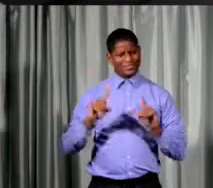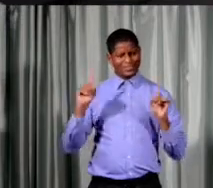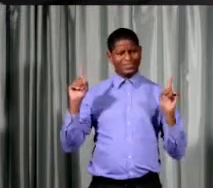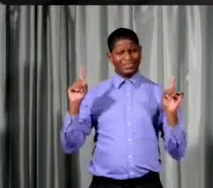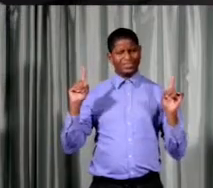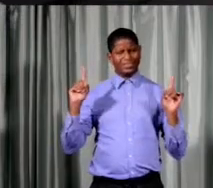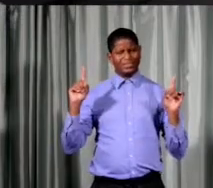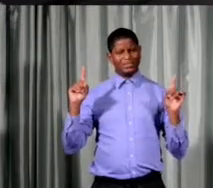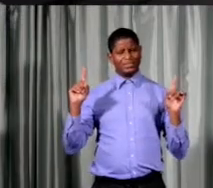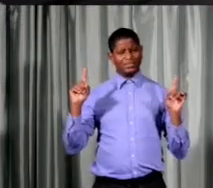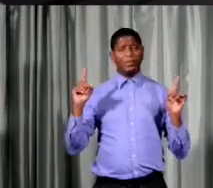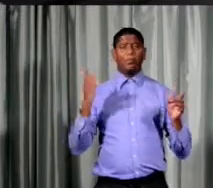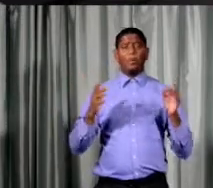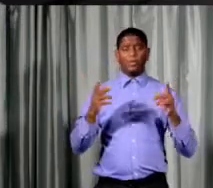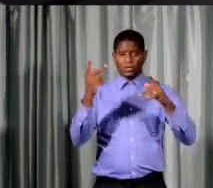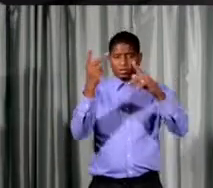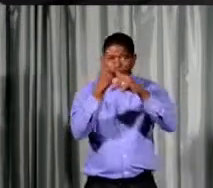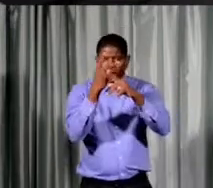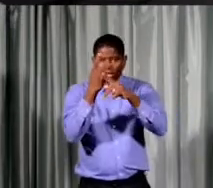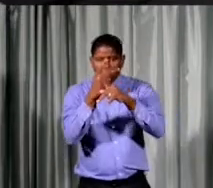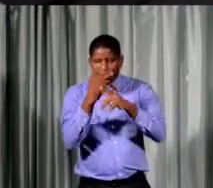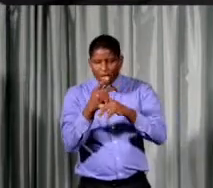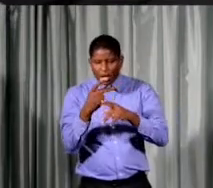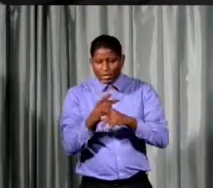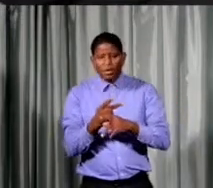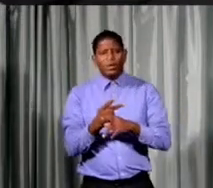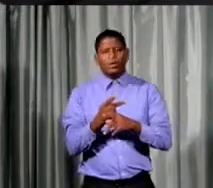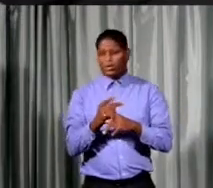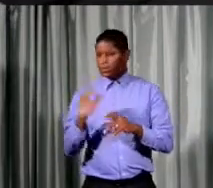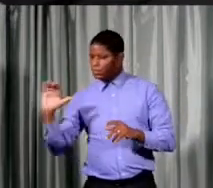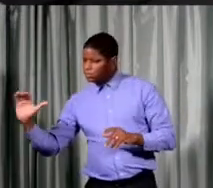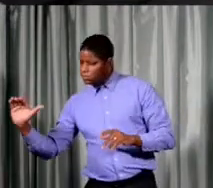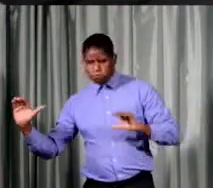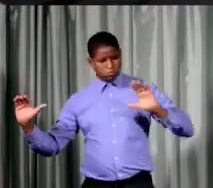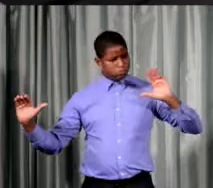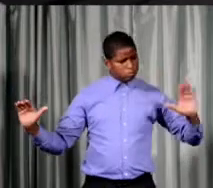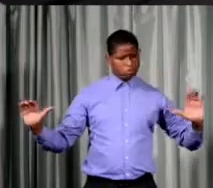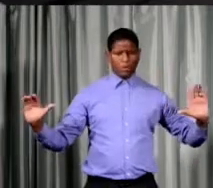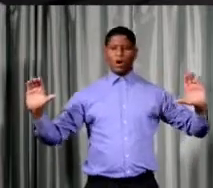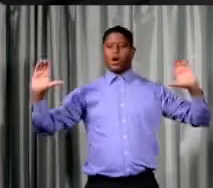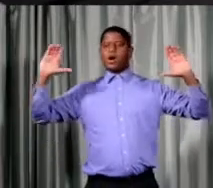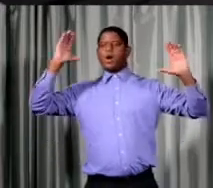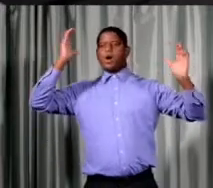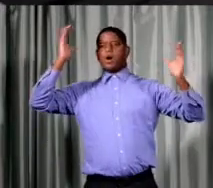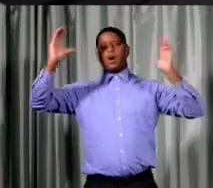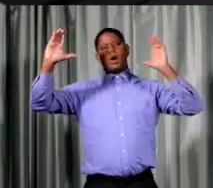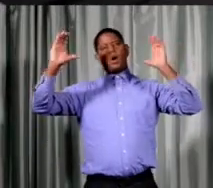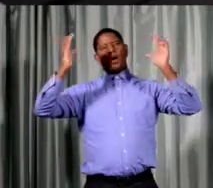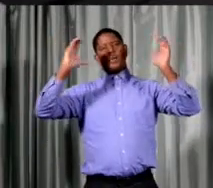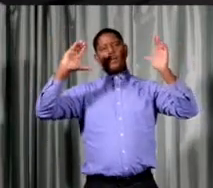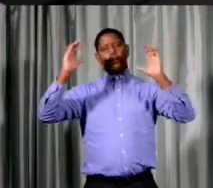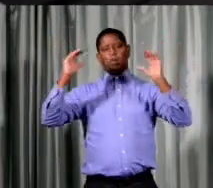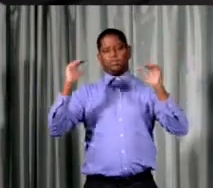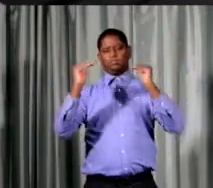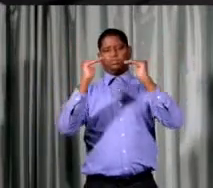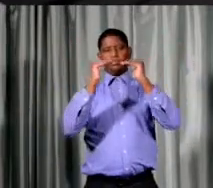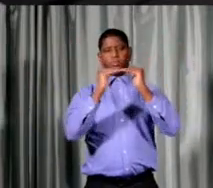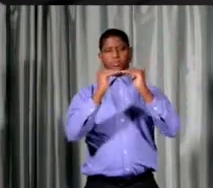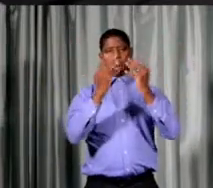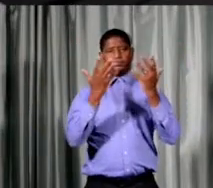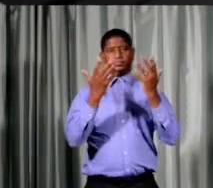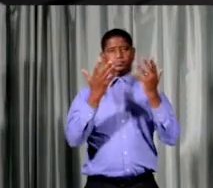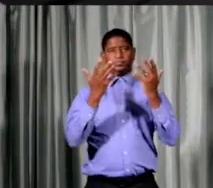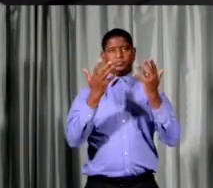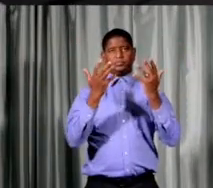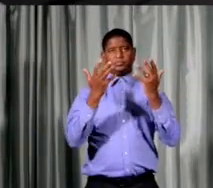the truth is the bank has made mistakes, right? There is a process, basically a simple. There are things that you would know